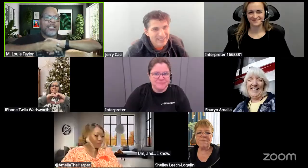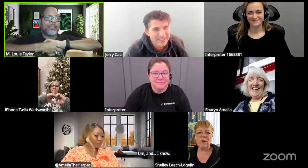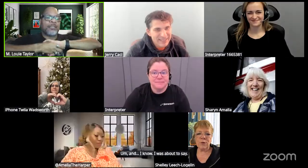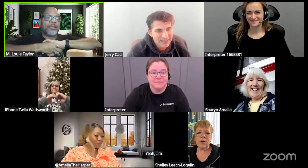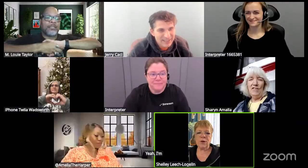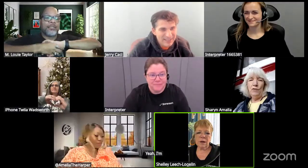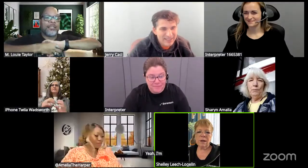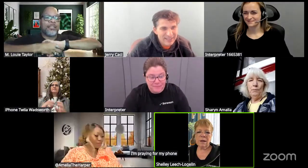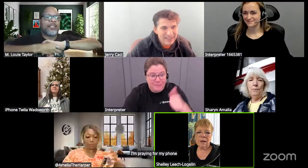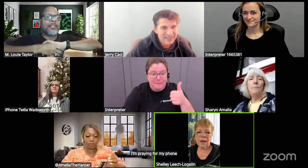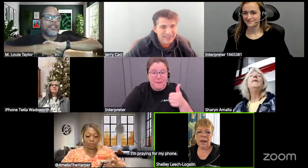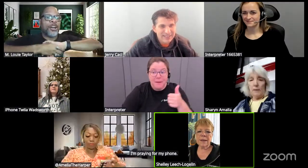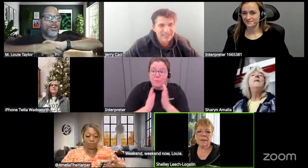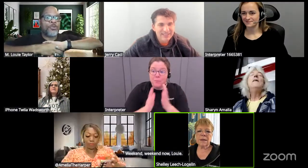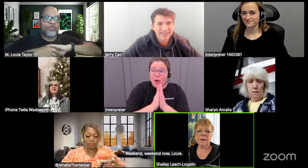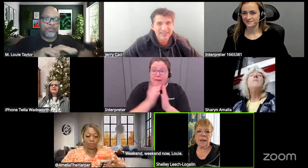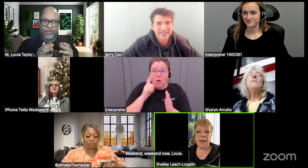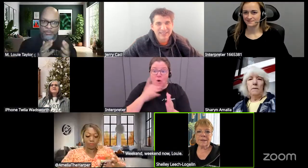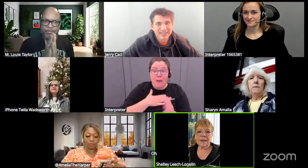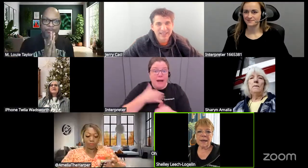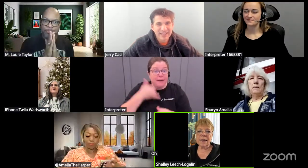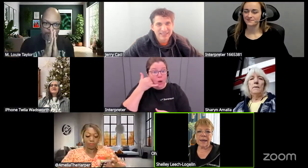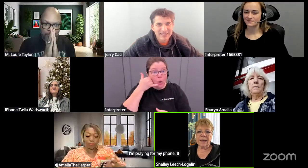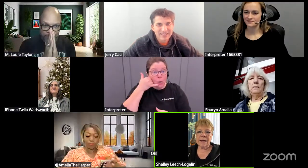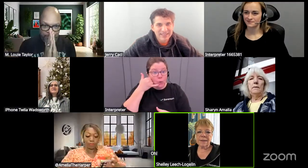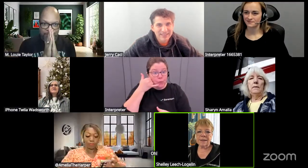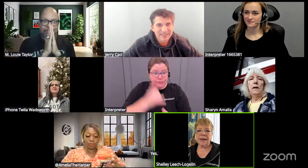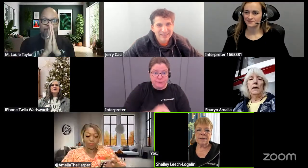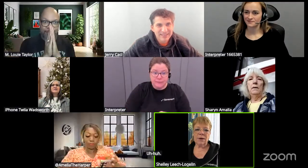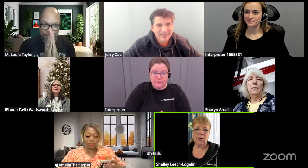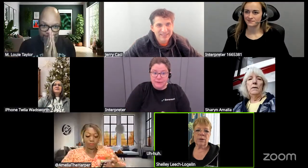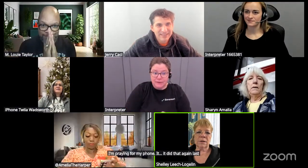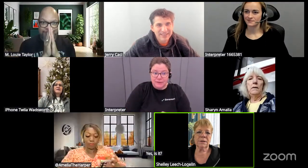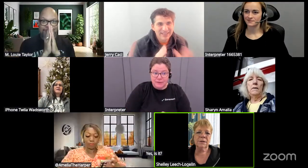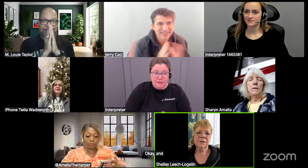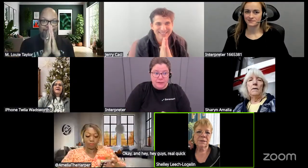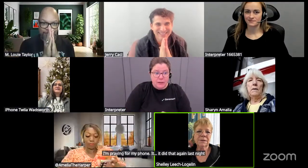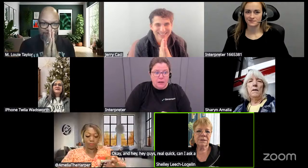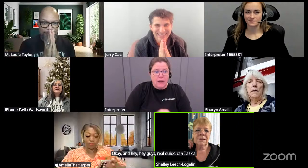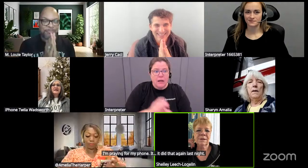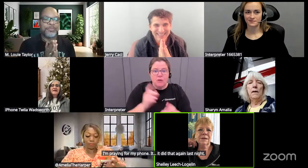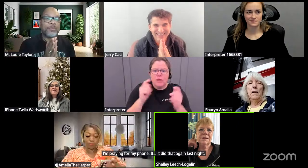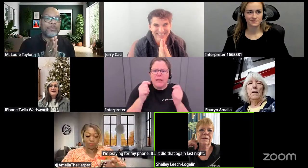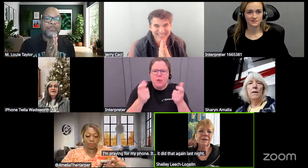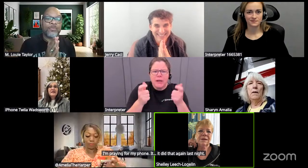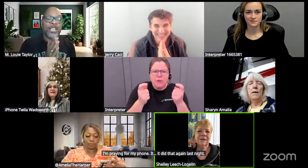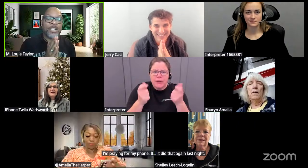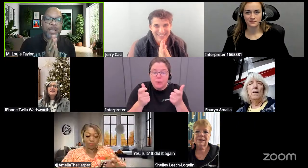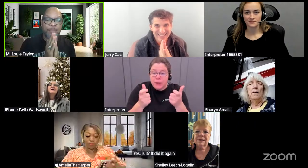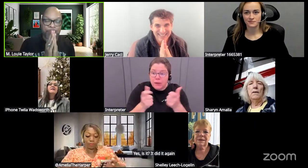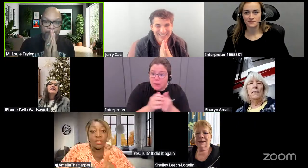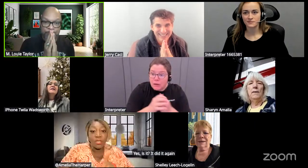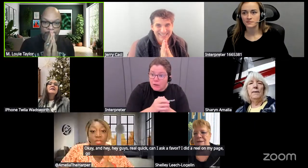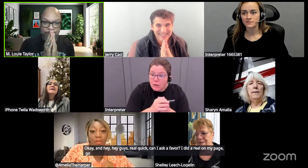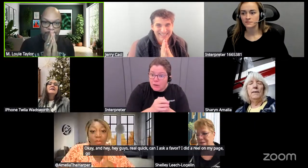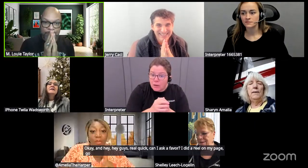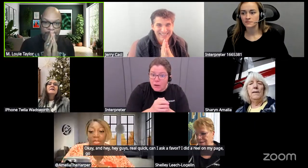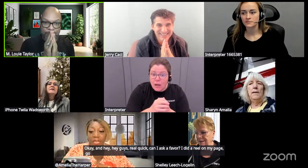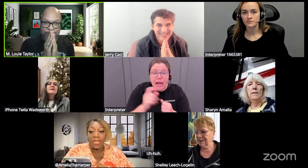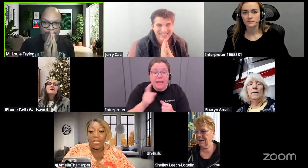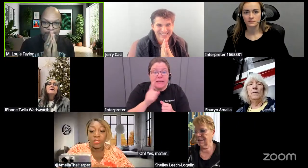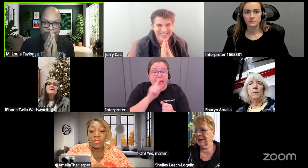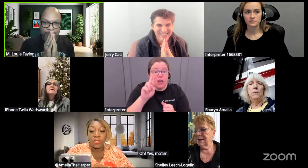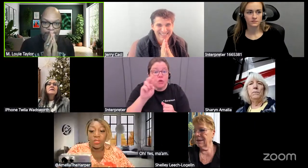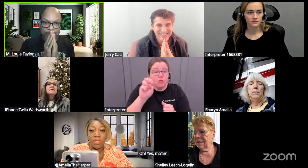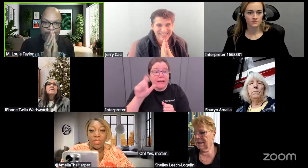my phone. It Oh, Yes. it did Hey, that Is hey, it, hey, hey, yesterday. guys, real quick, can I it ask did a it again? favor? yes, ma'am. I get a reel on my